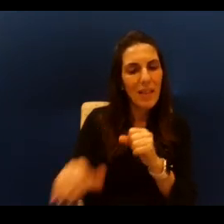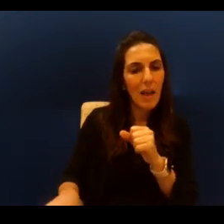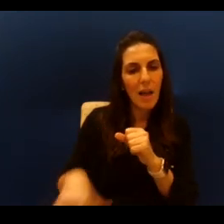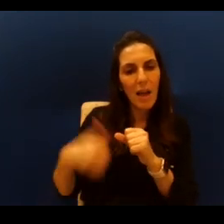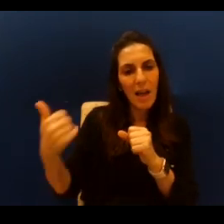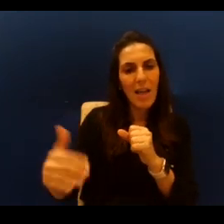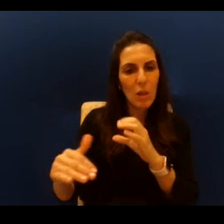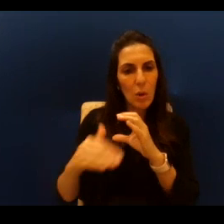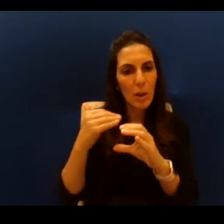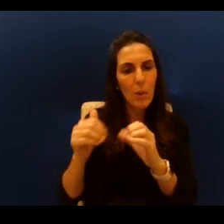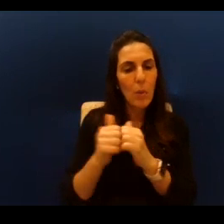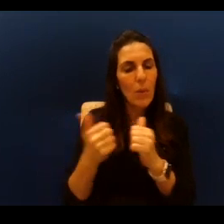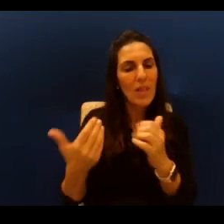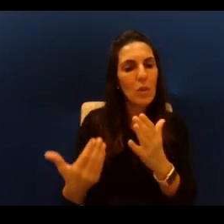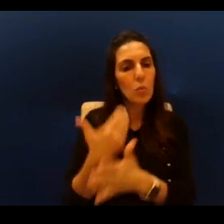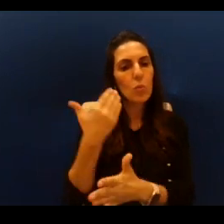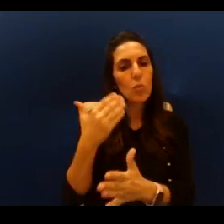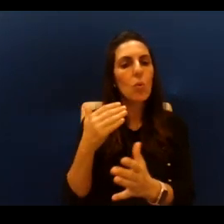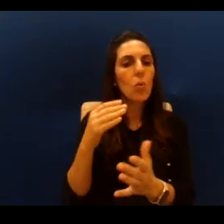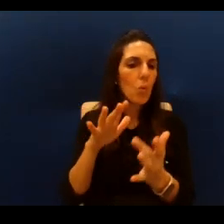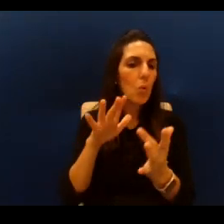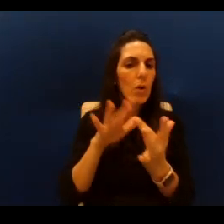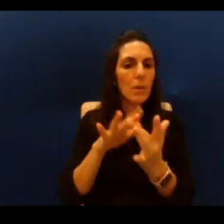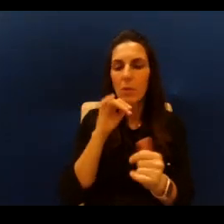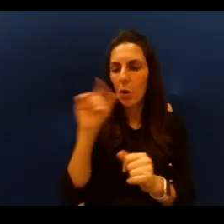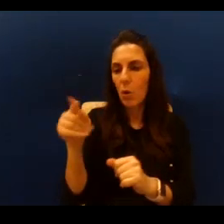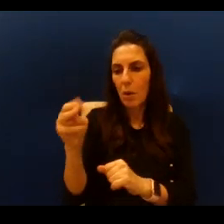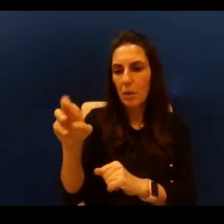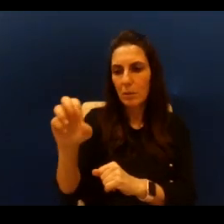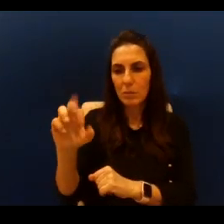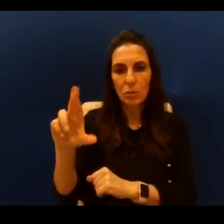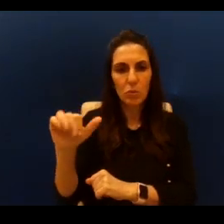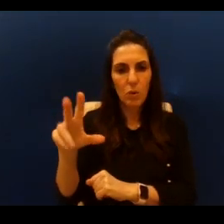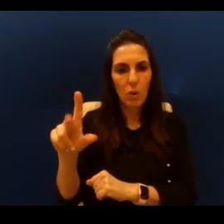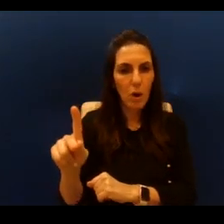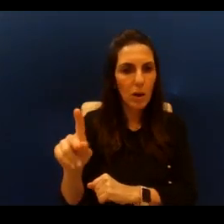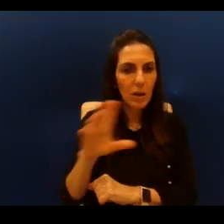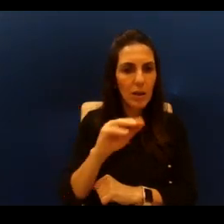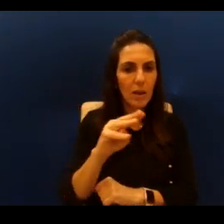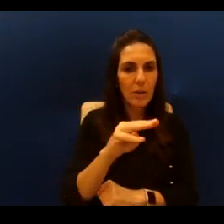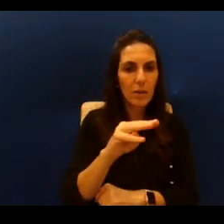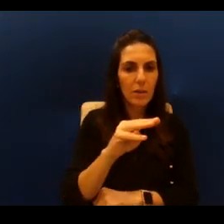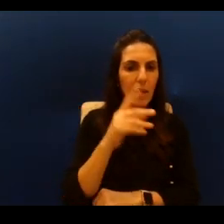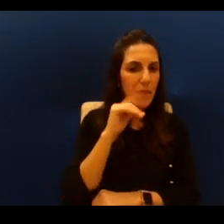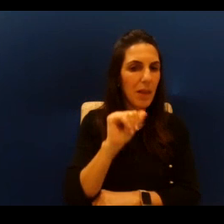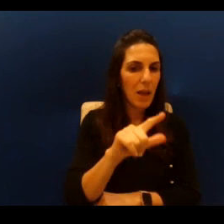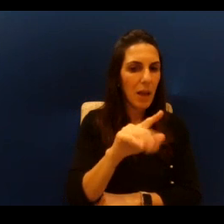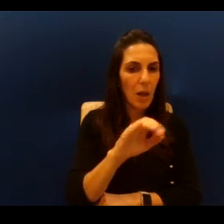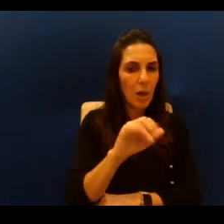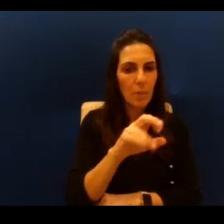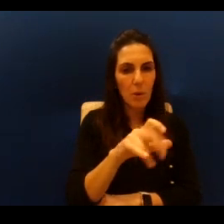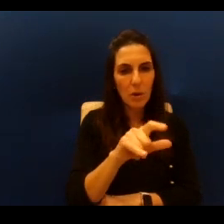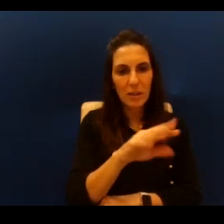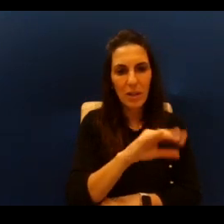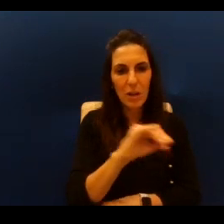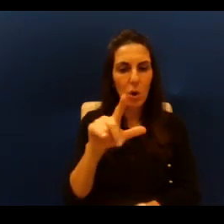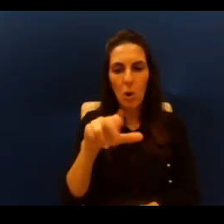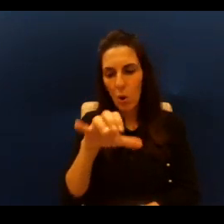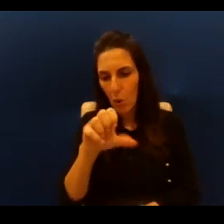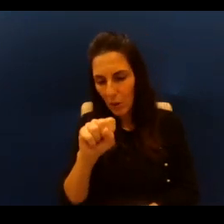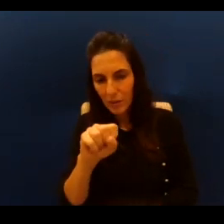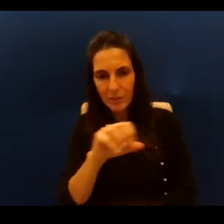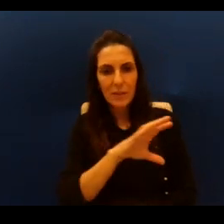new contacts besides Ms. Roke to work with, and that was Paul Bilton, and then it was Louis Sweezy, and then it was